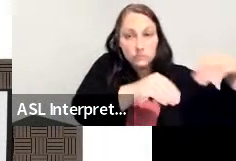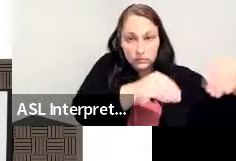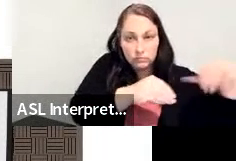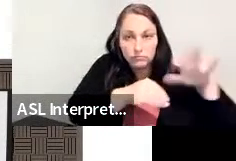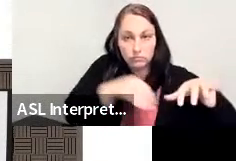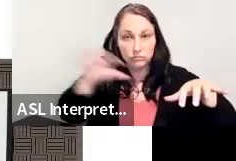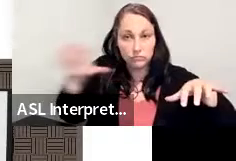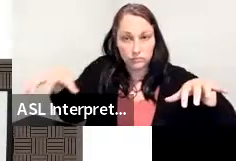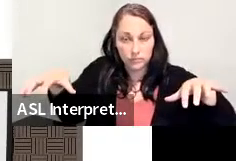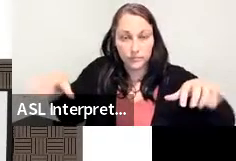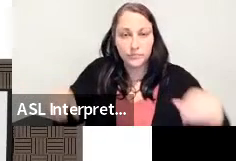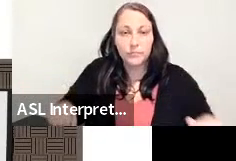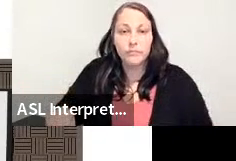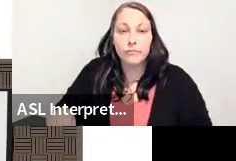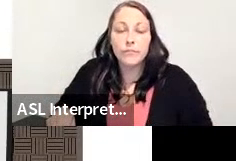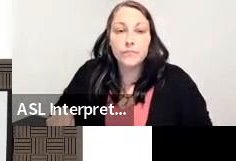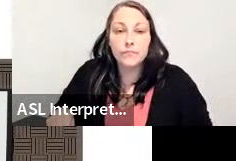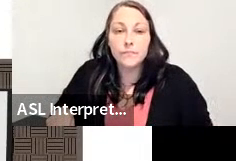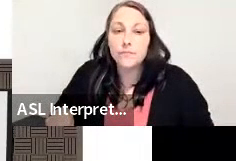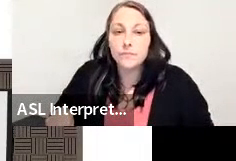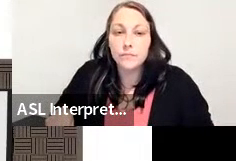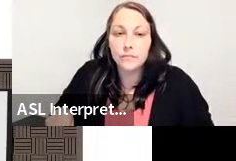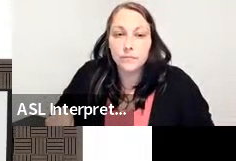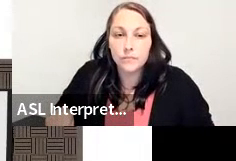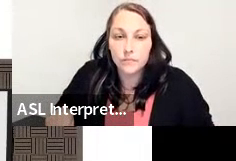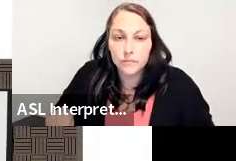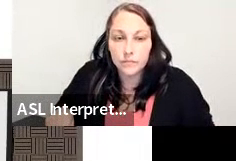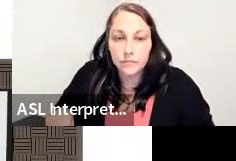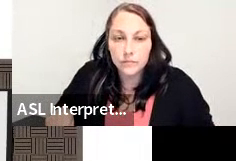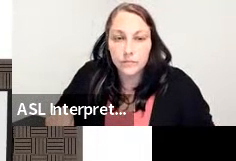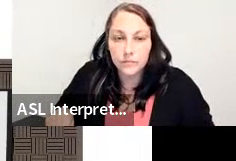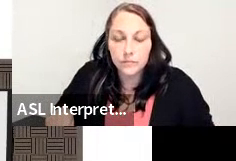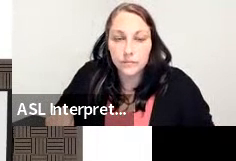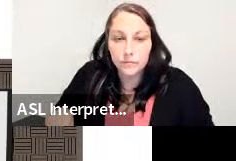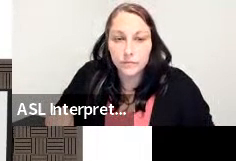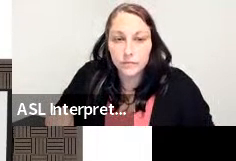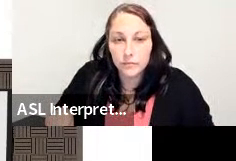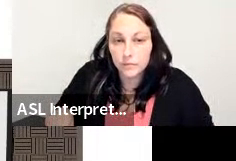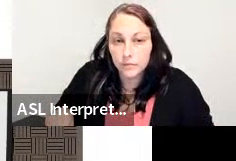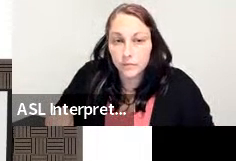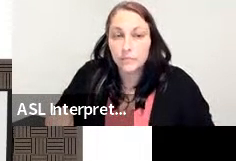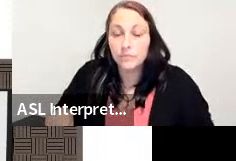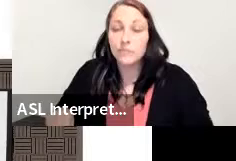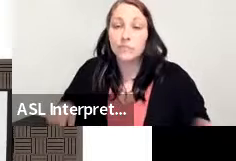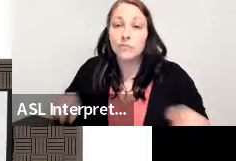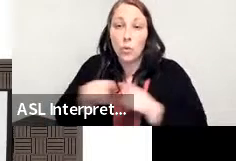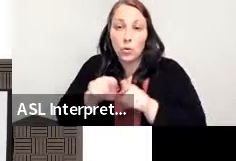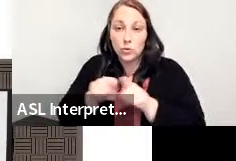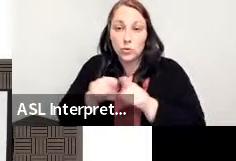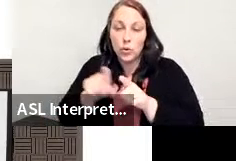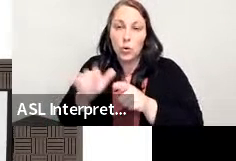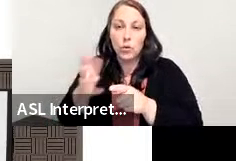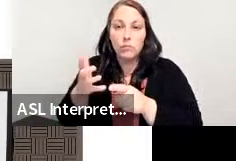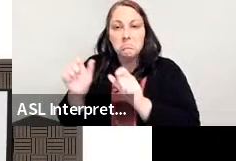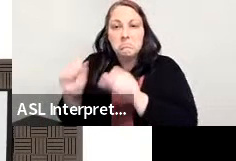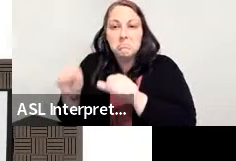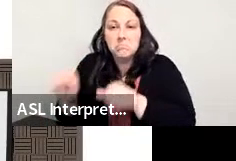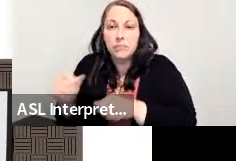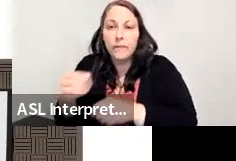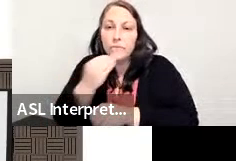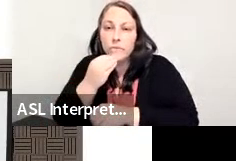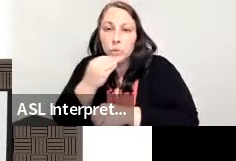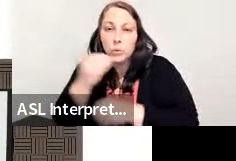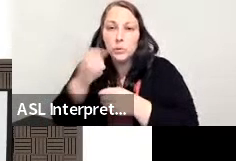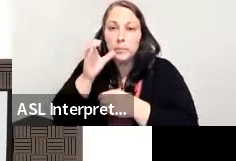retail terraces that will be associated to those retail spaces for potential food and beverage tenants.